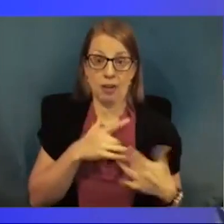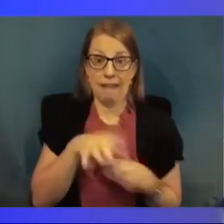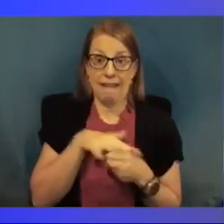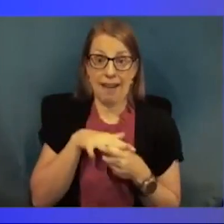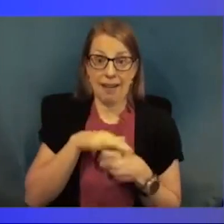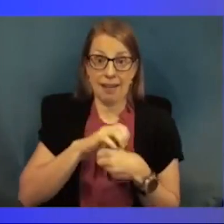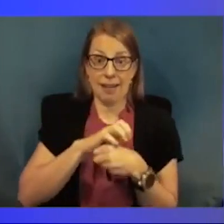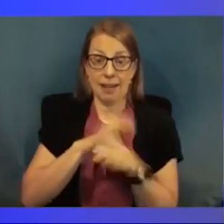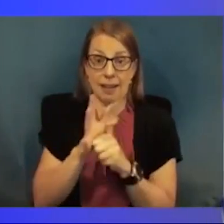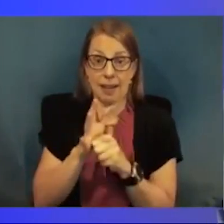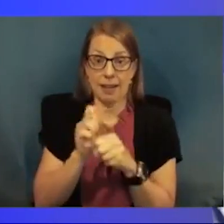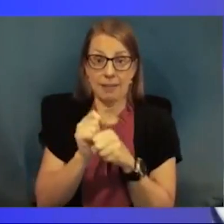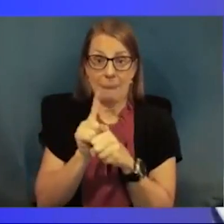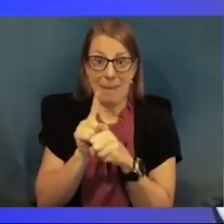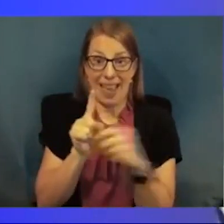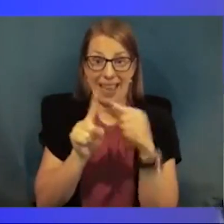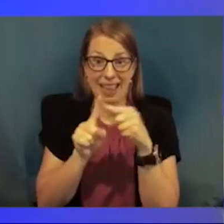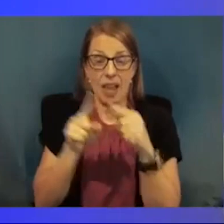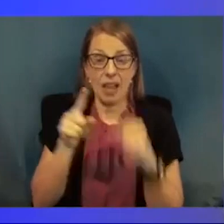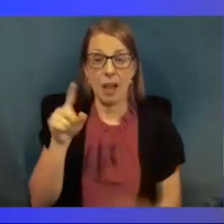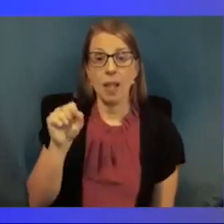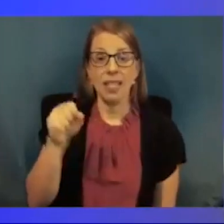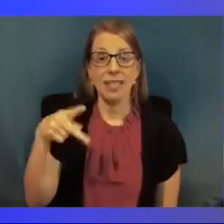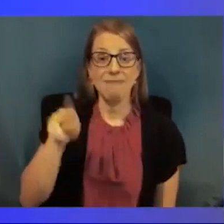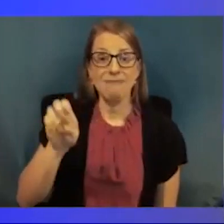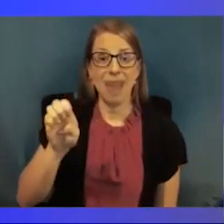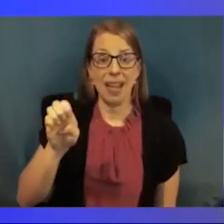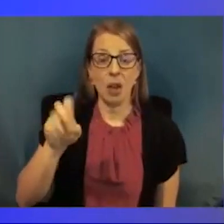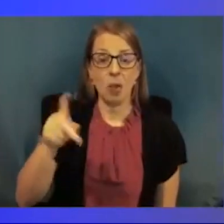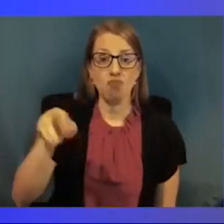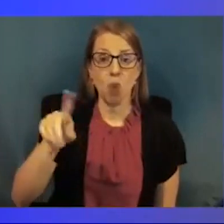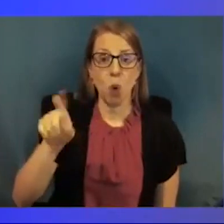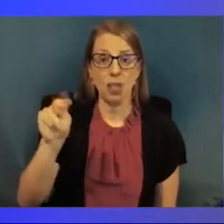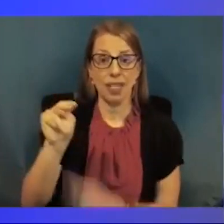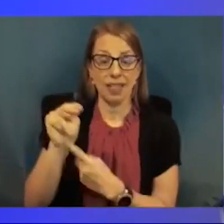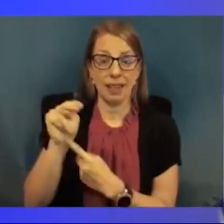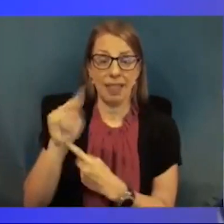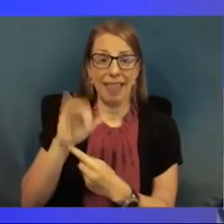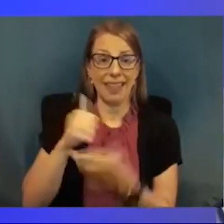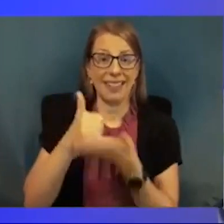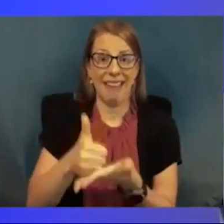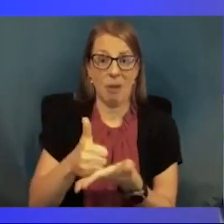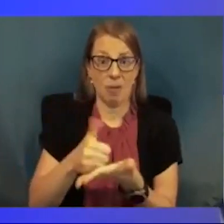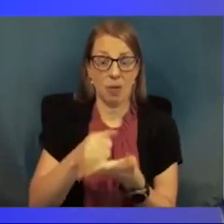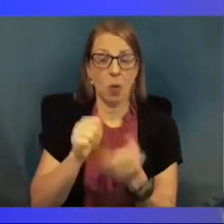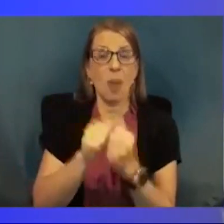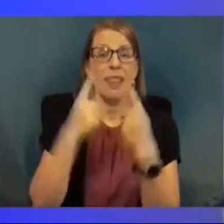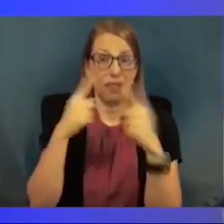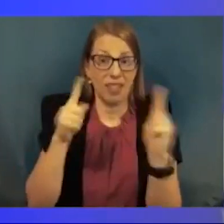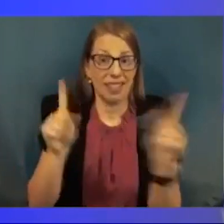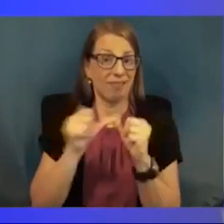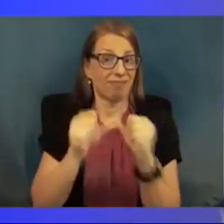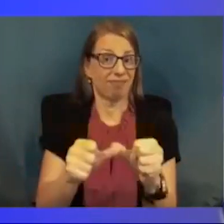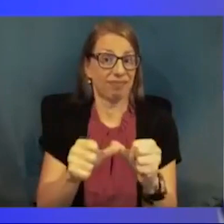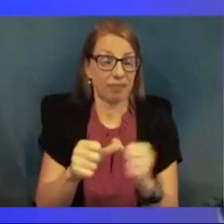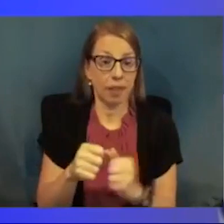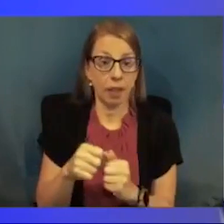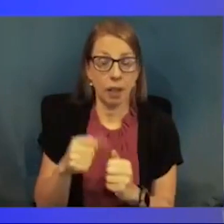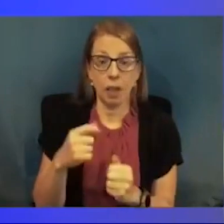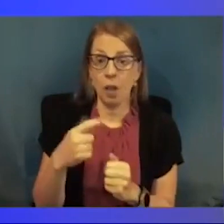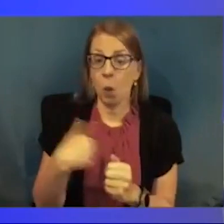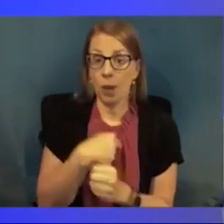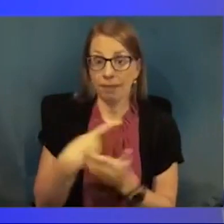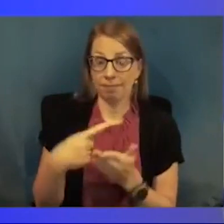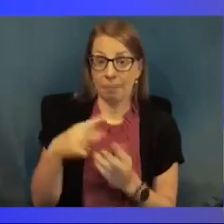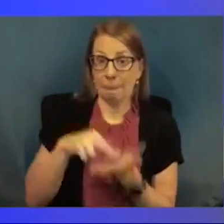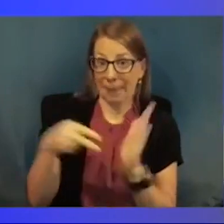T cells react to. So that has helped to keep the efficacy. And again, what are we talking about? We talk about efficacy. It's that